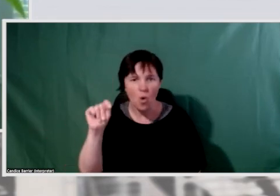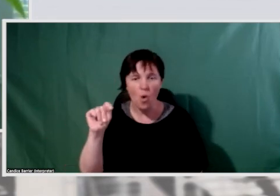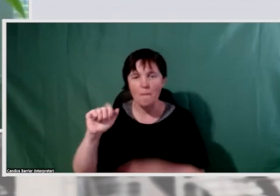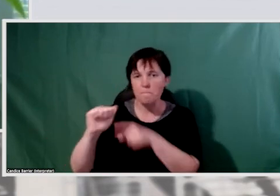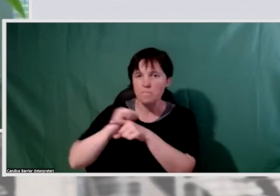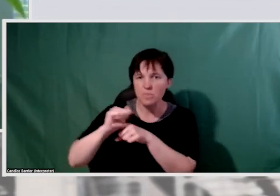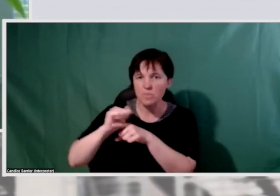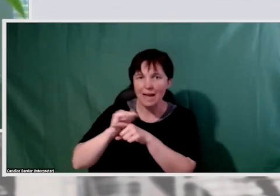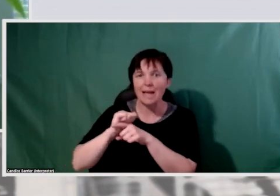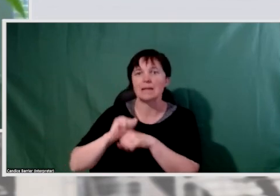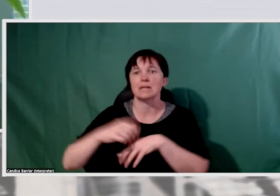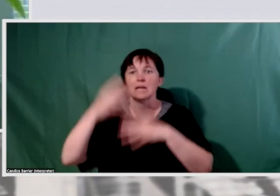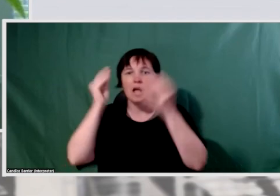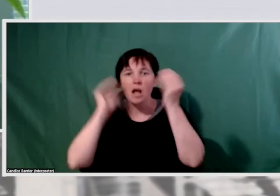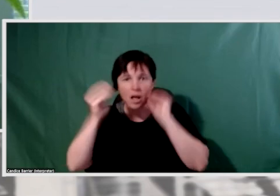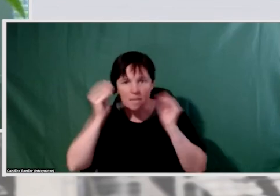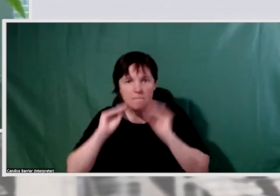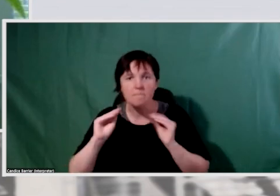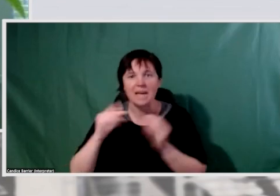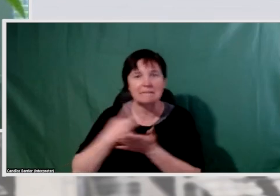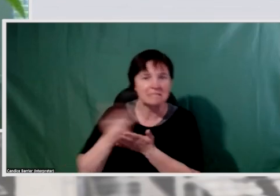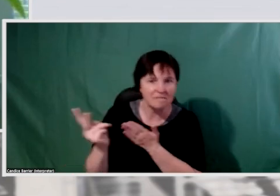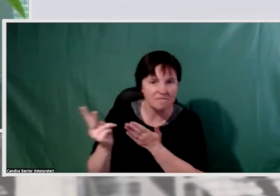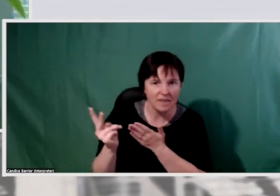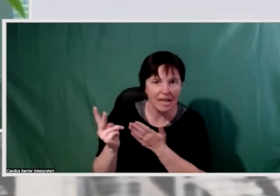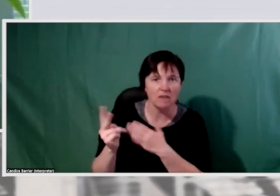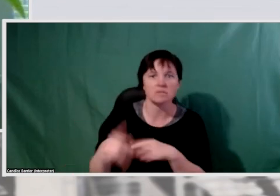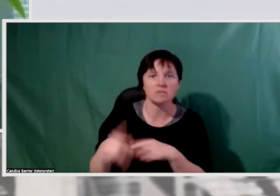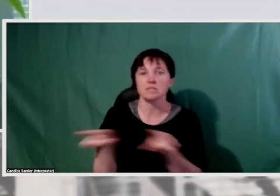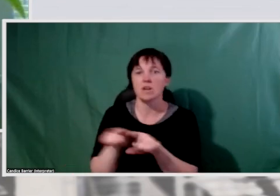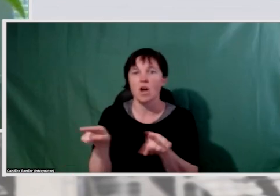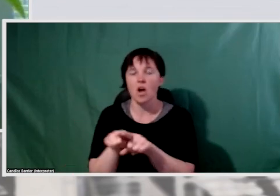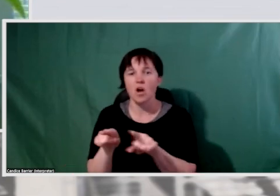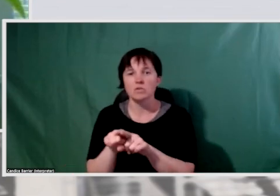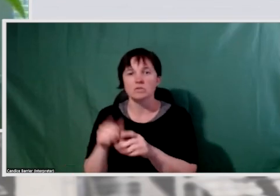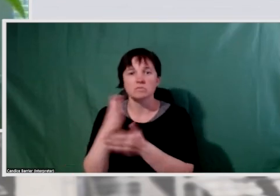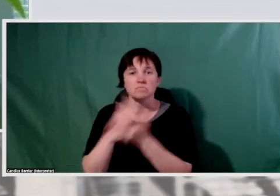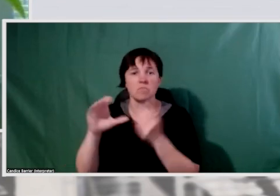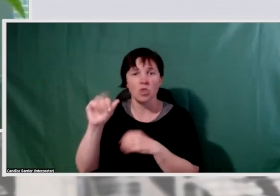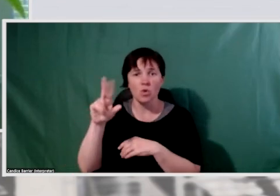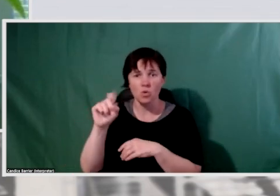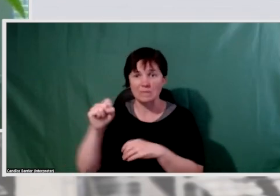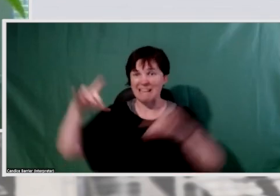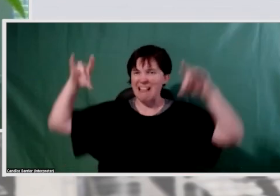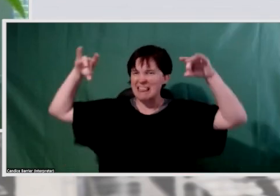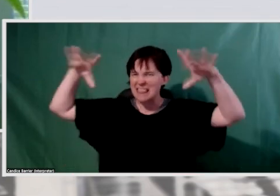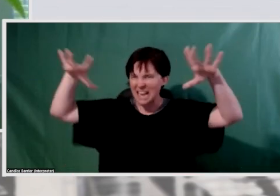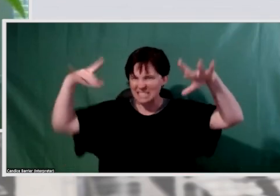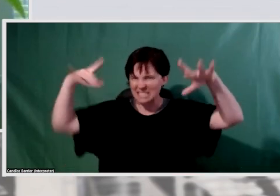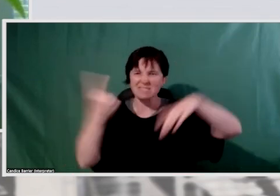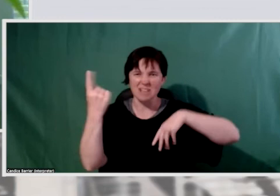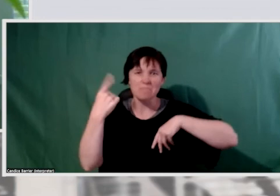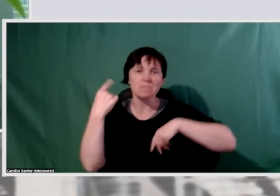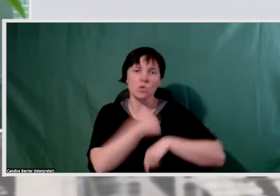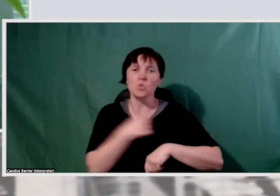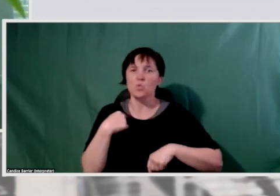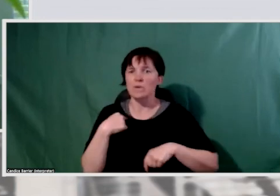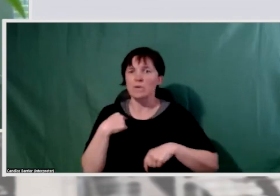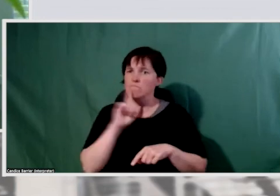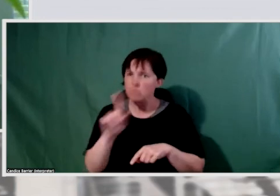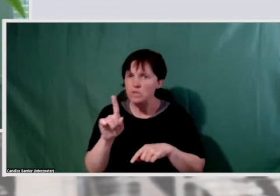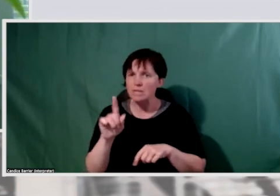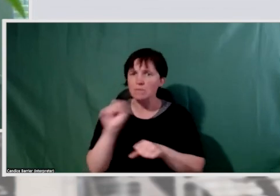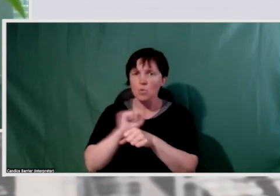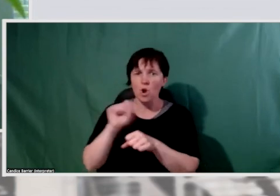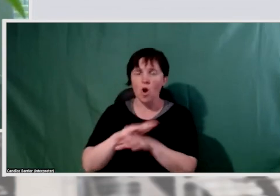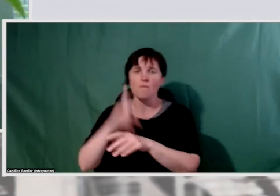cosmetic resurfacing 3 years ago failed. We also need new lighting at the Shenley courts. So lighting is something we've definitely been expanding both with baseball